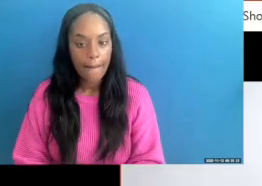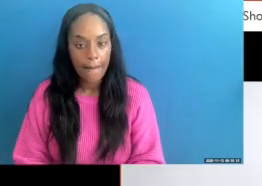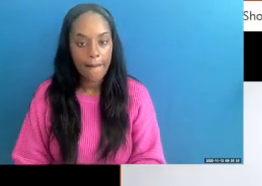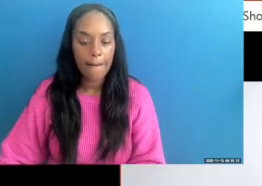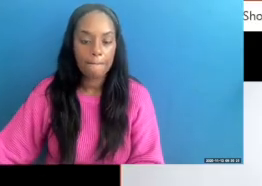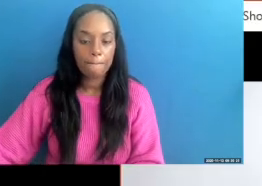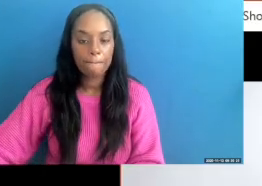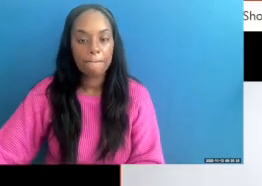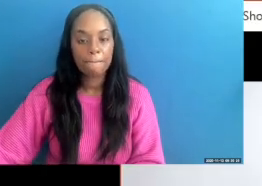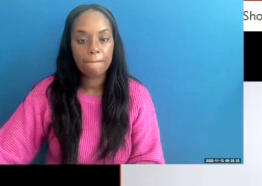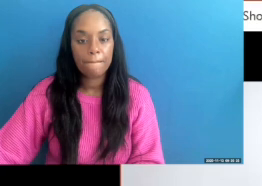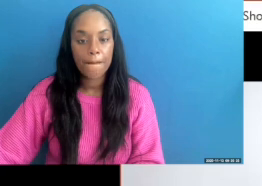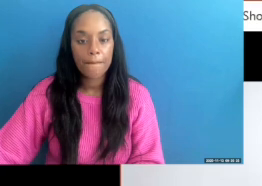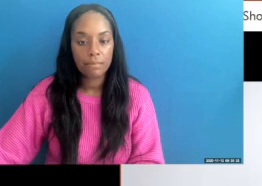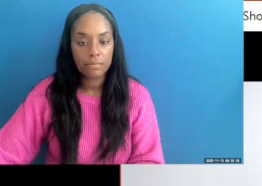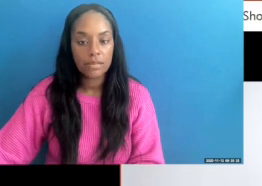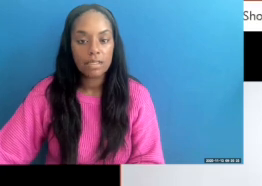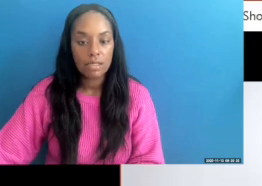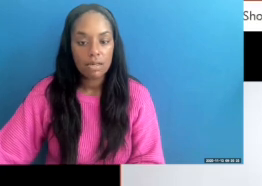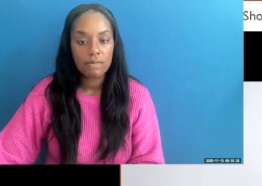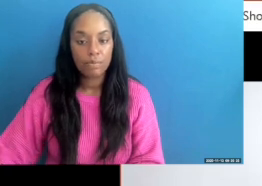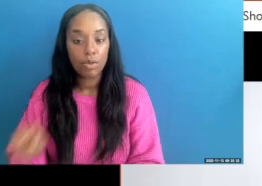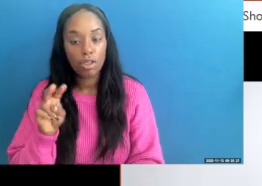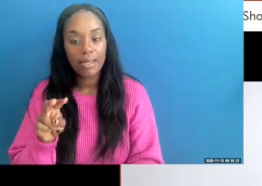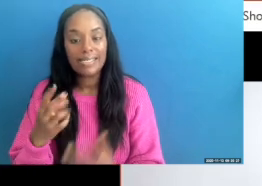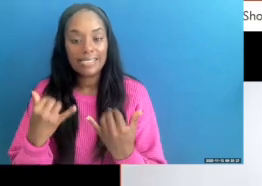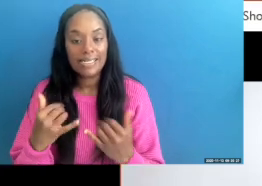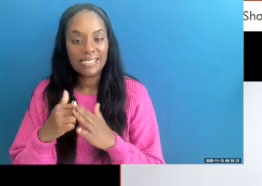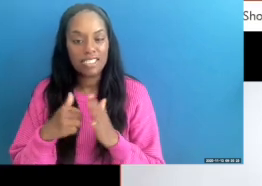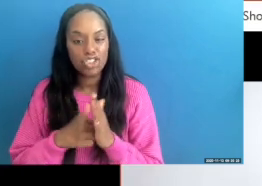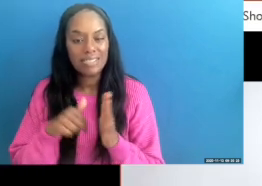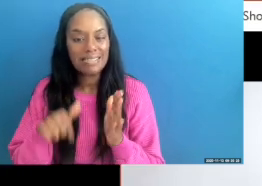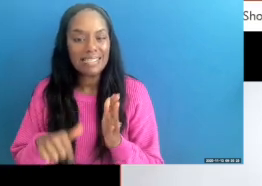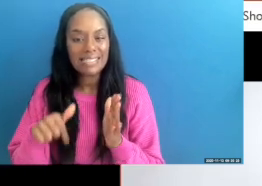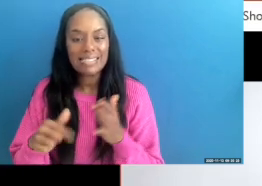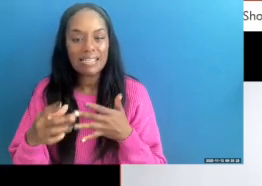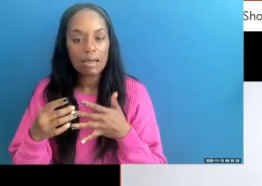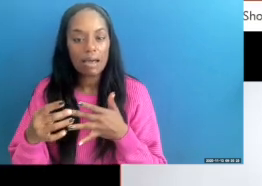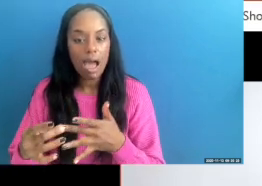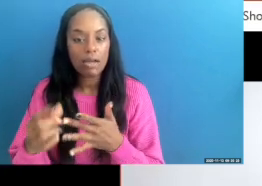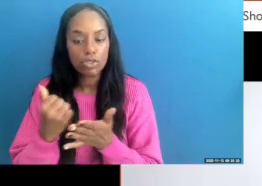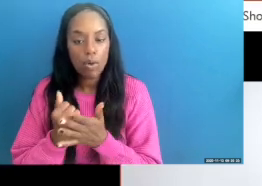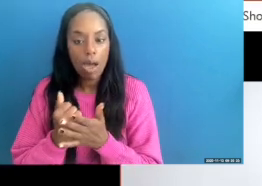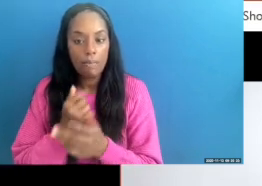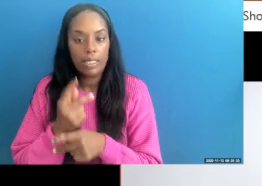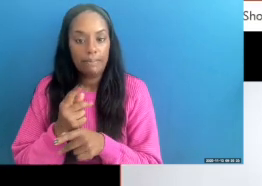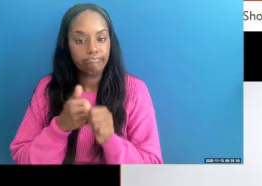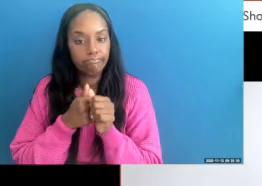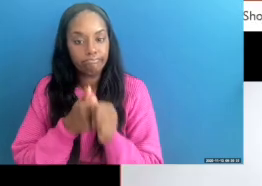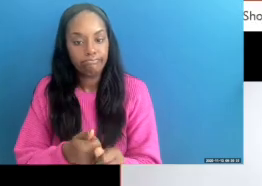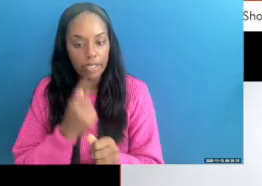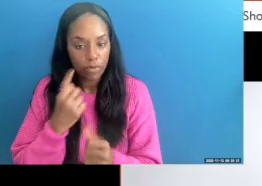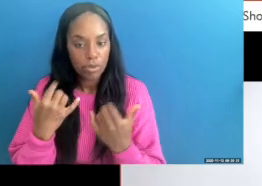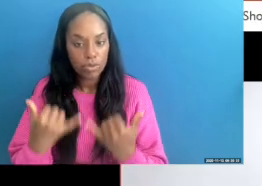All right, we'll take a quick look at today's agenda. This is really just a guide to help keep us on track for the